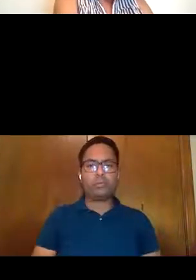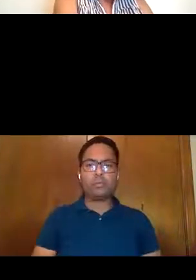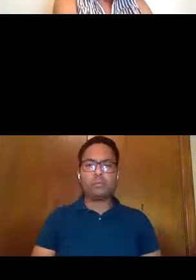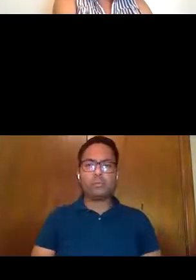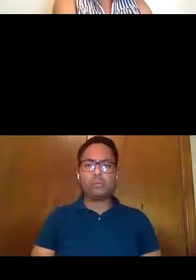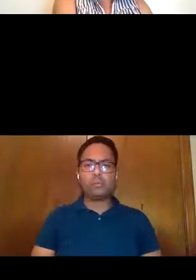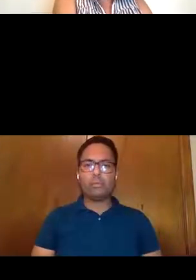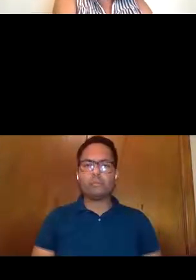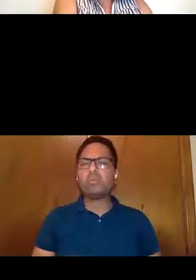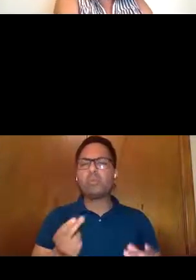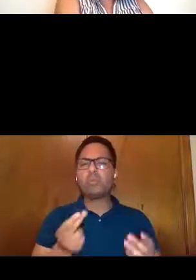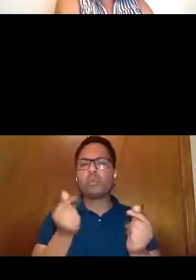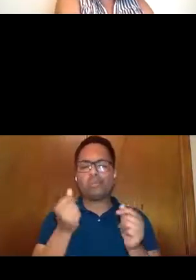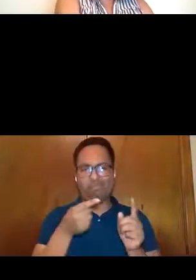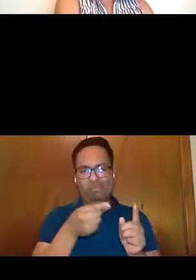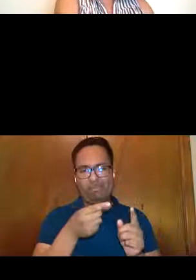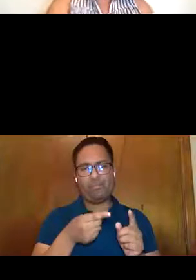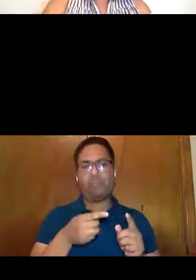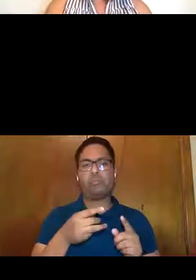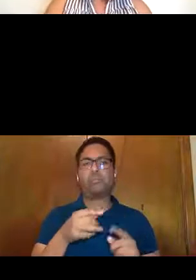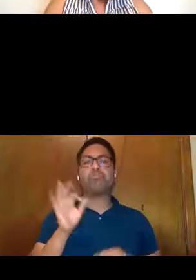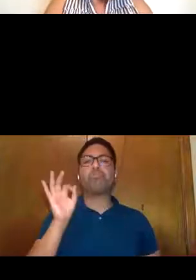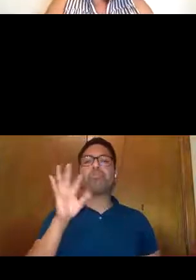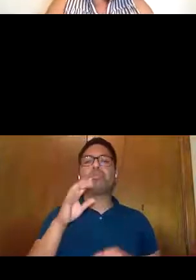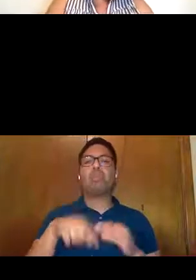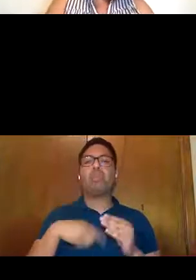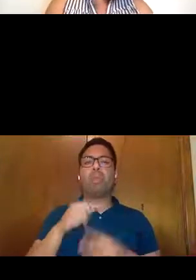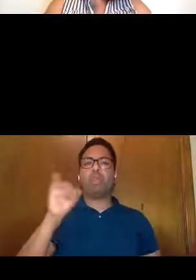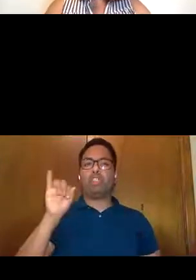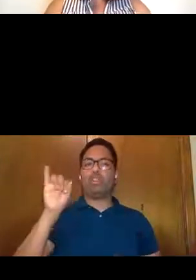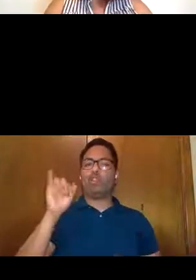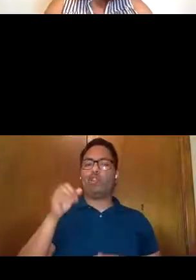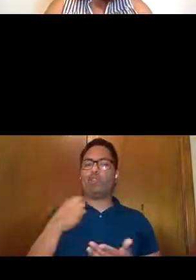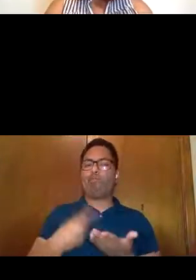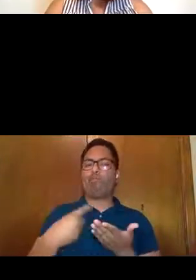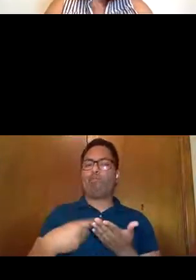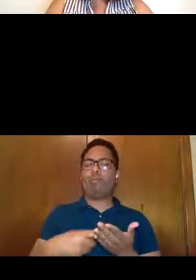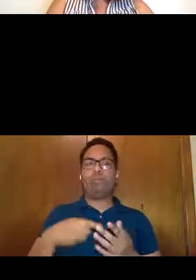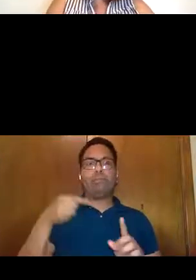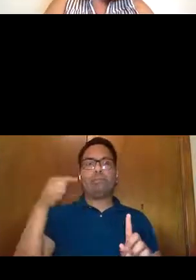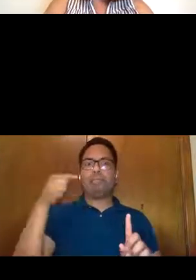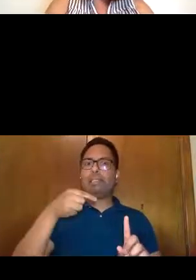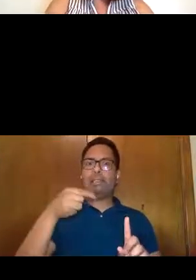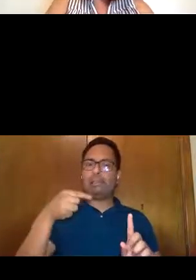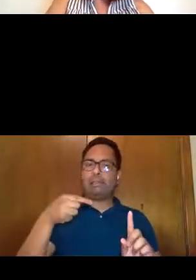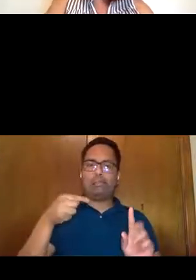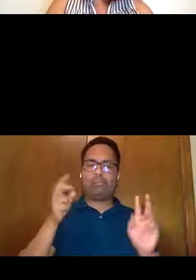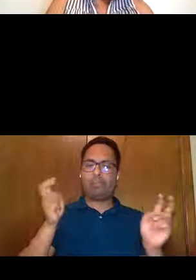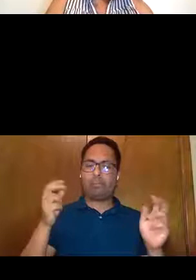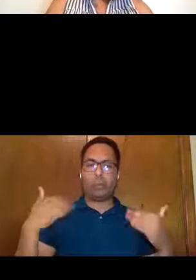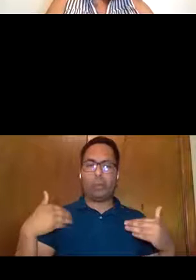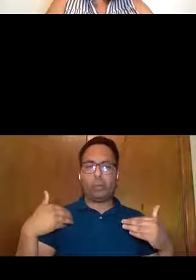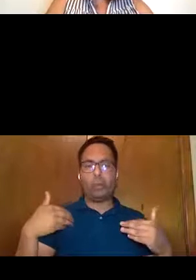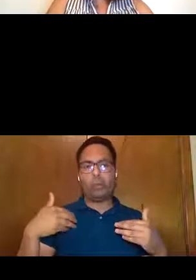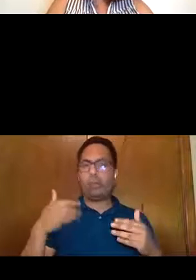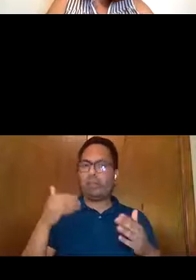Very quickly, a word about insurance. This is one of the most frequently asked questions.